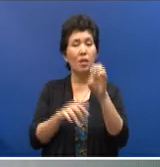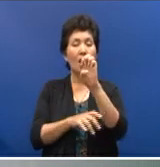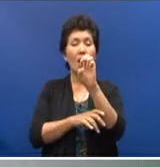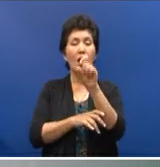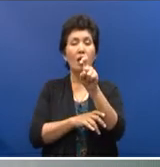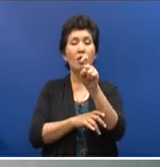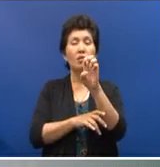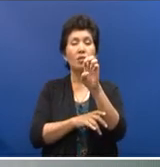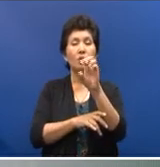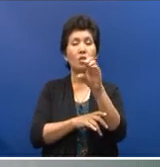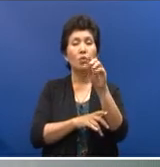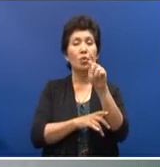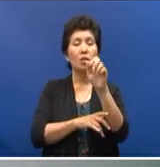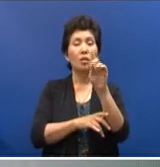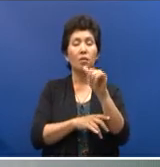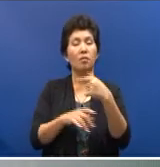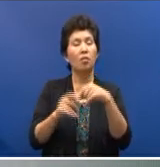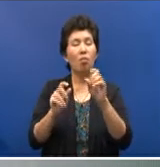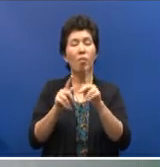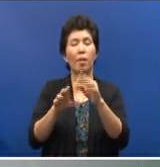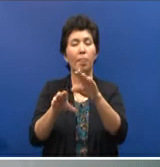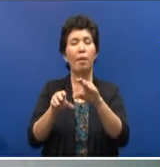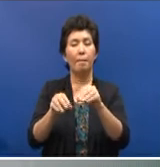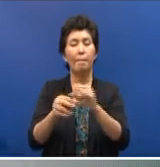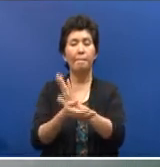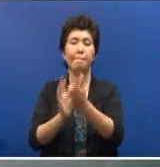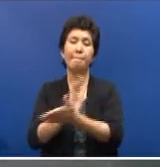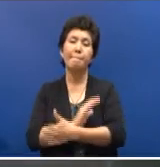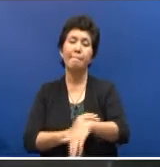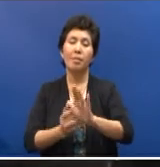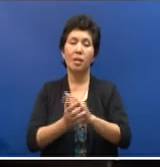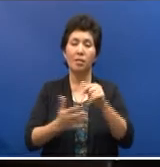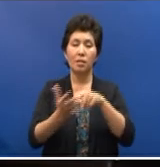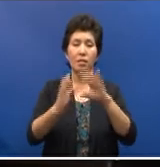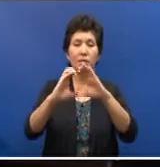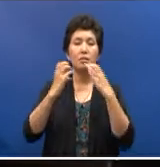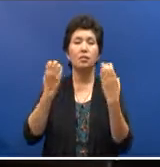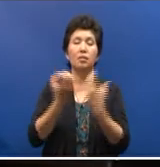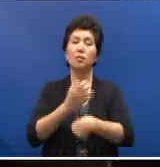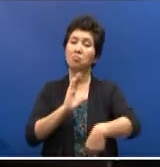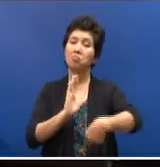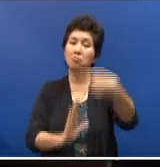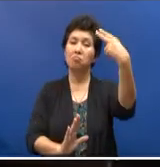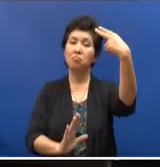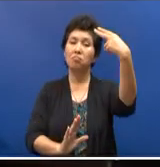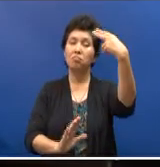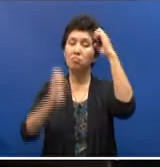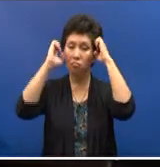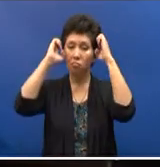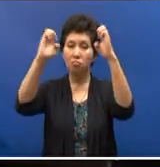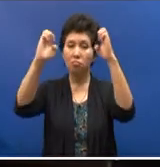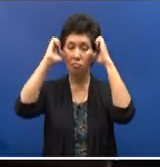income rather than ownership of assets. Okay, so this class is highly